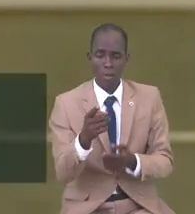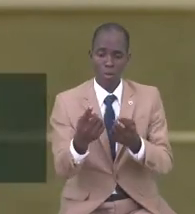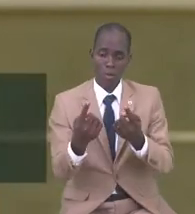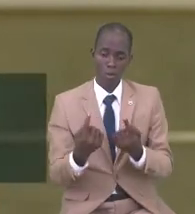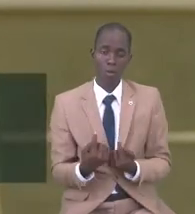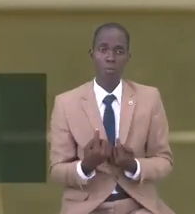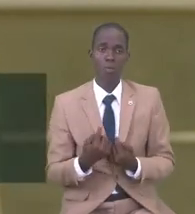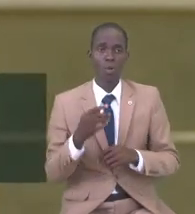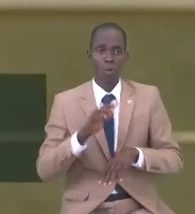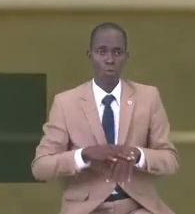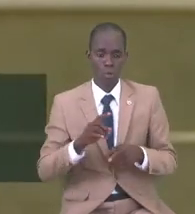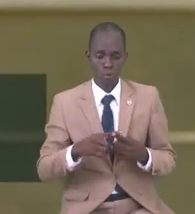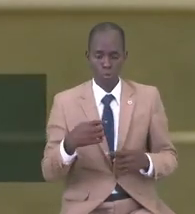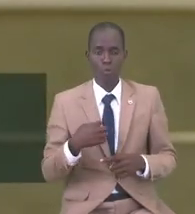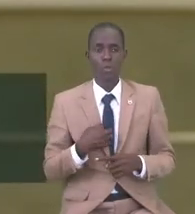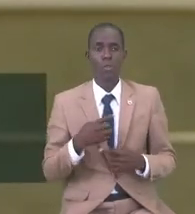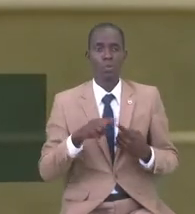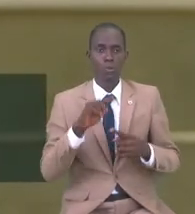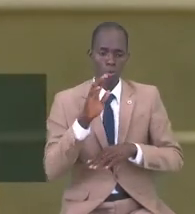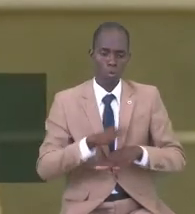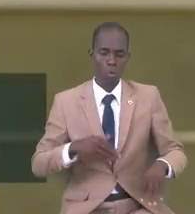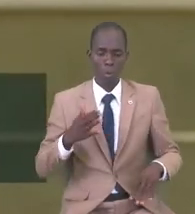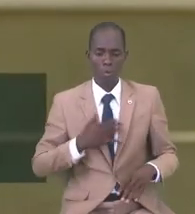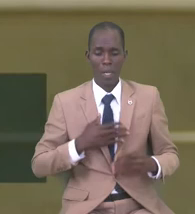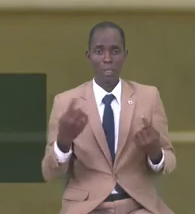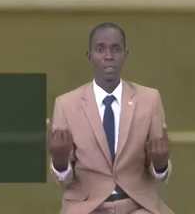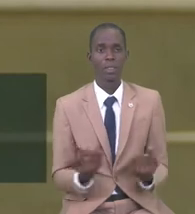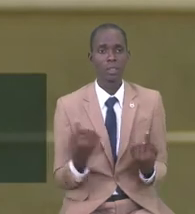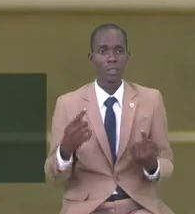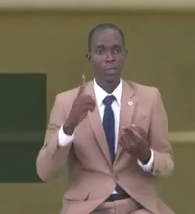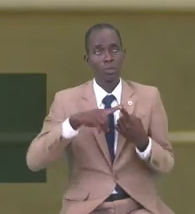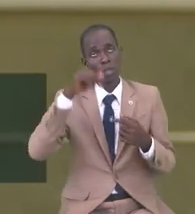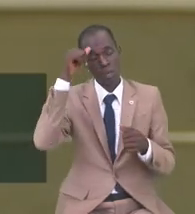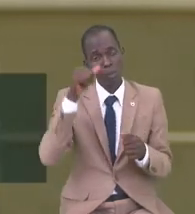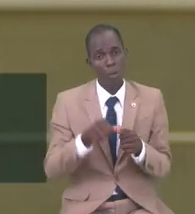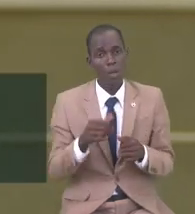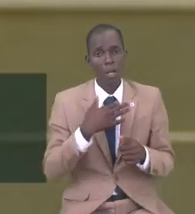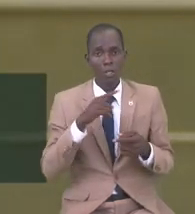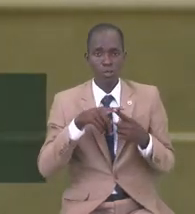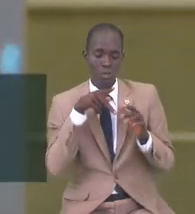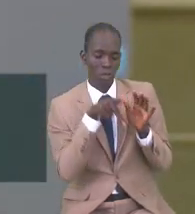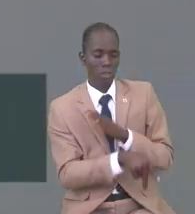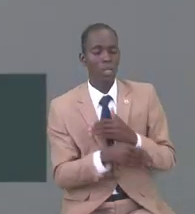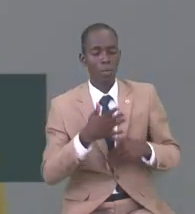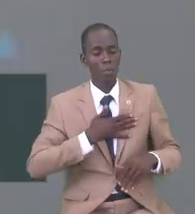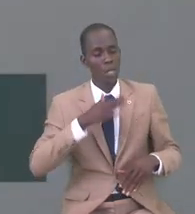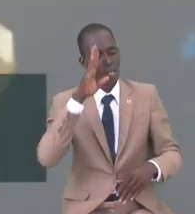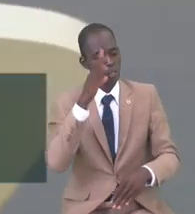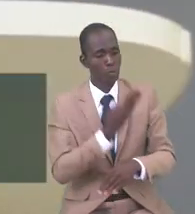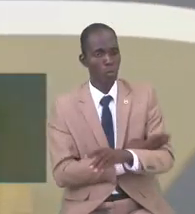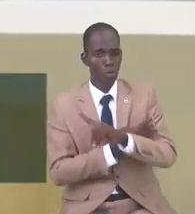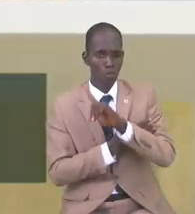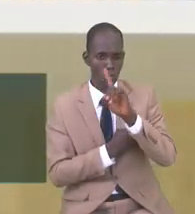come unto me to call my sin to remembrance and to slay my